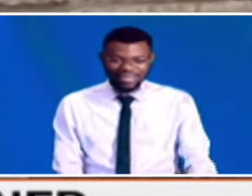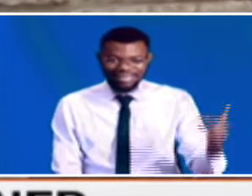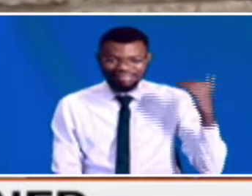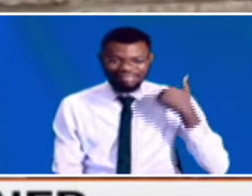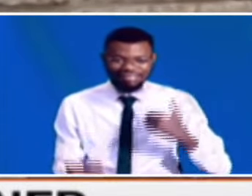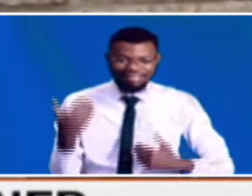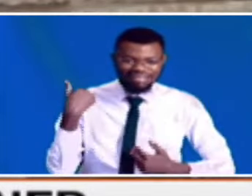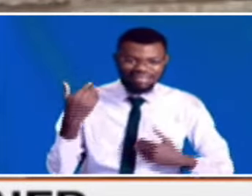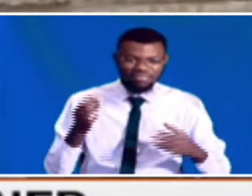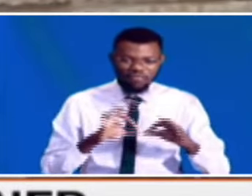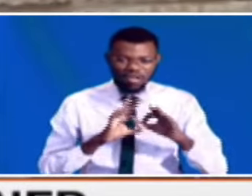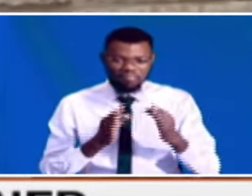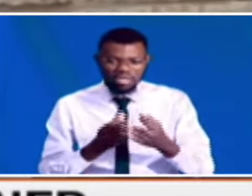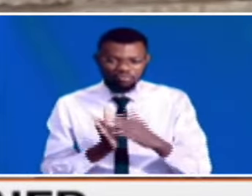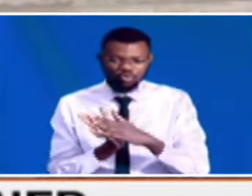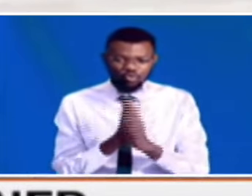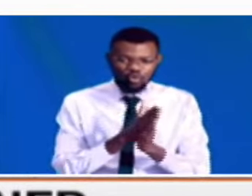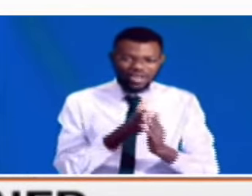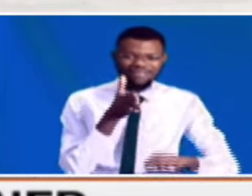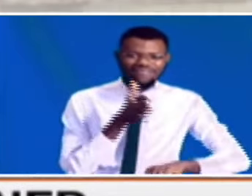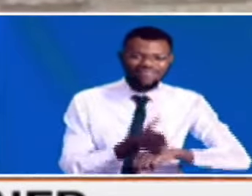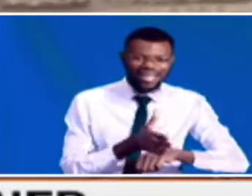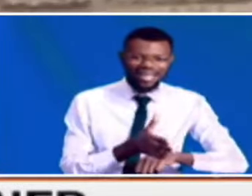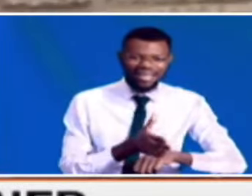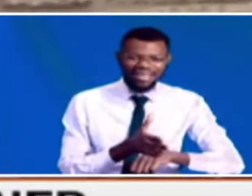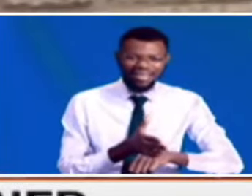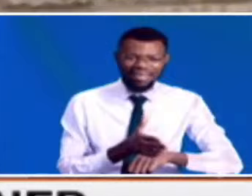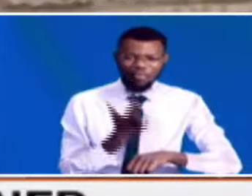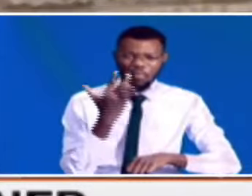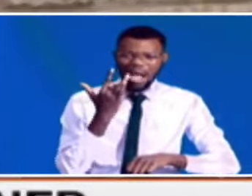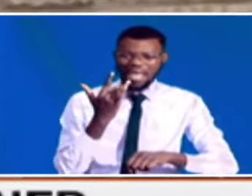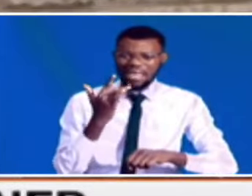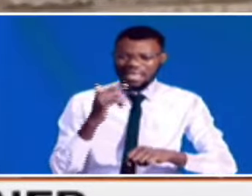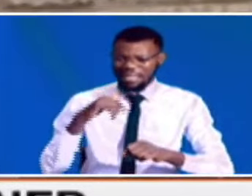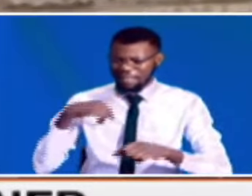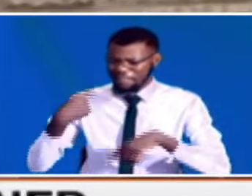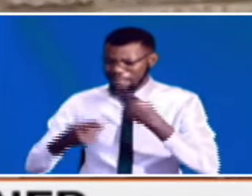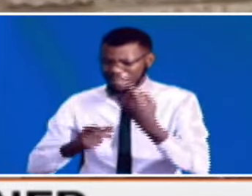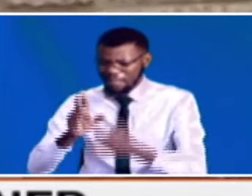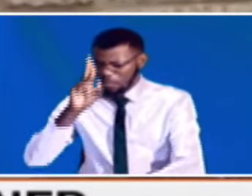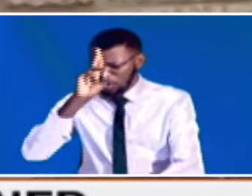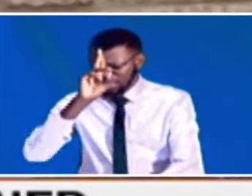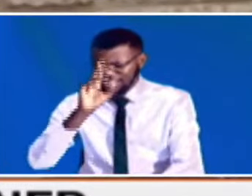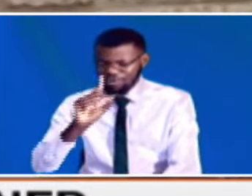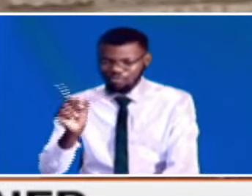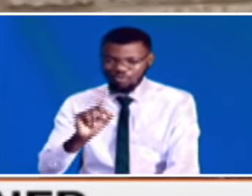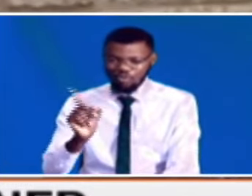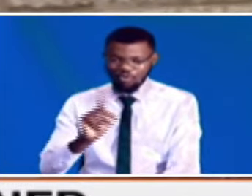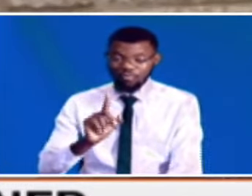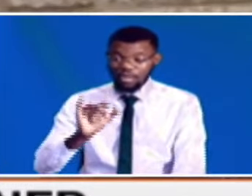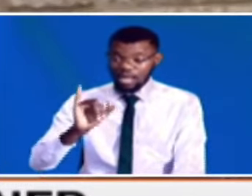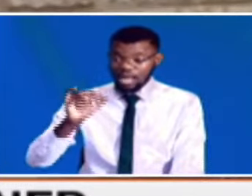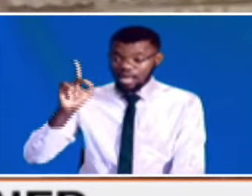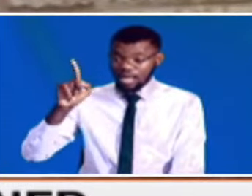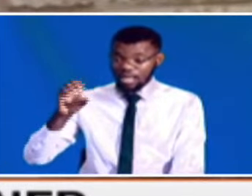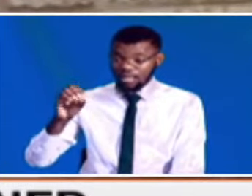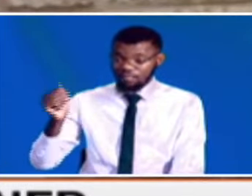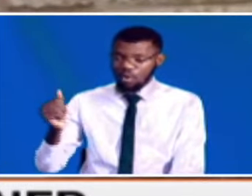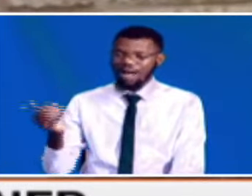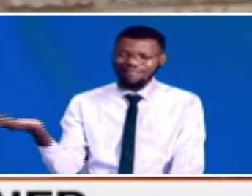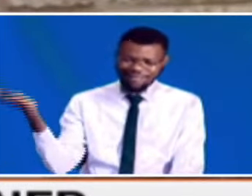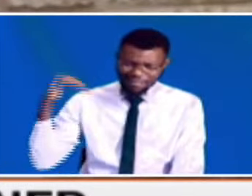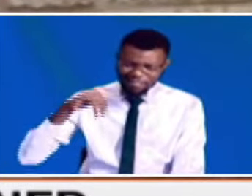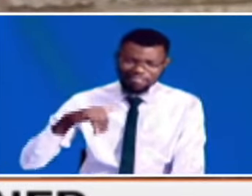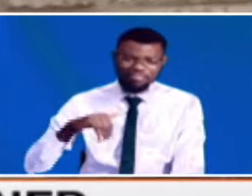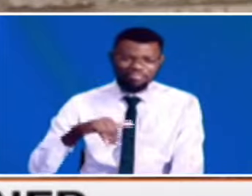fake charges because a police officer was involved. We are asking that IPOA comes and joins themselves into this